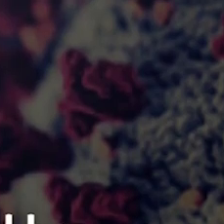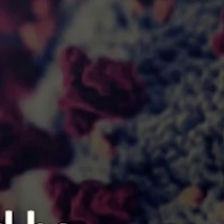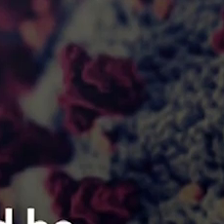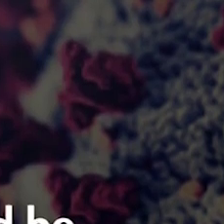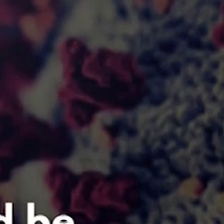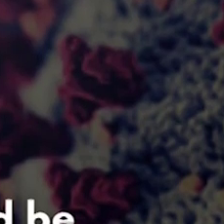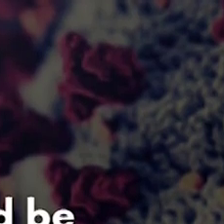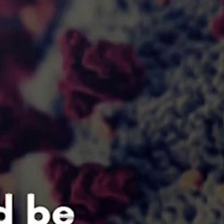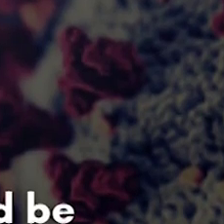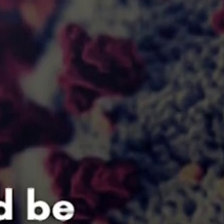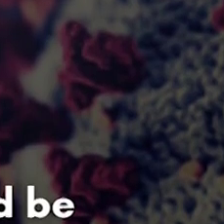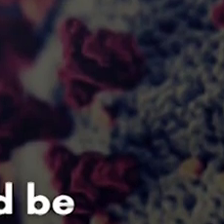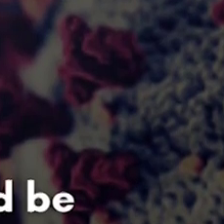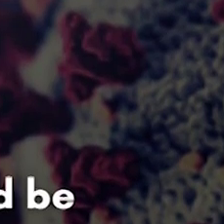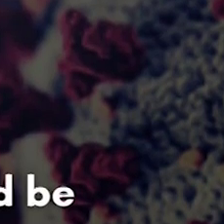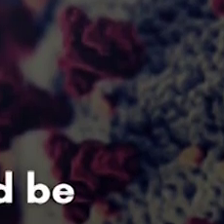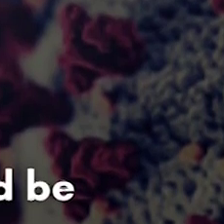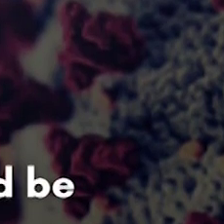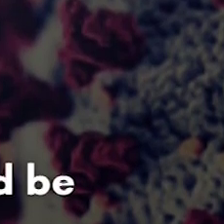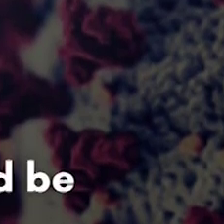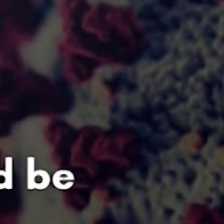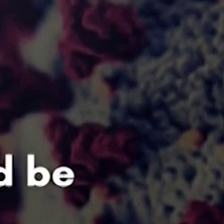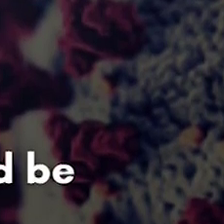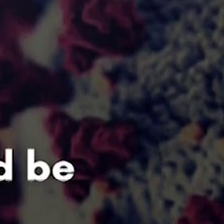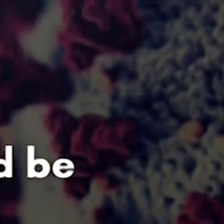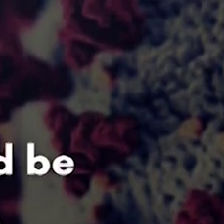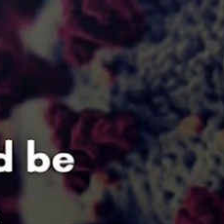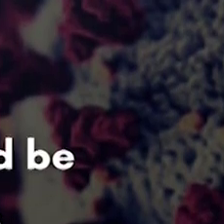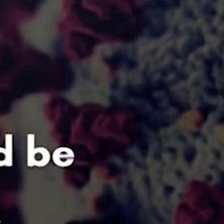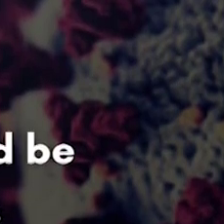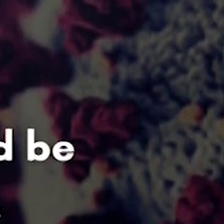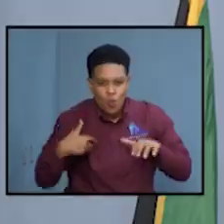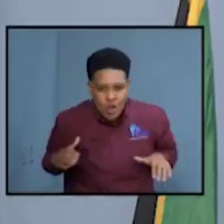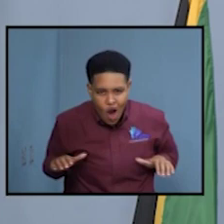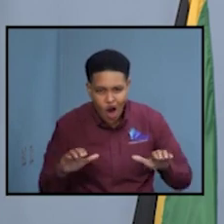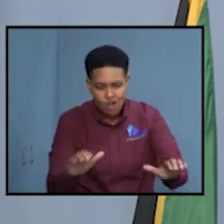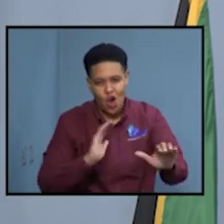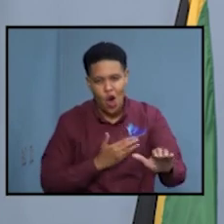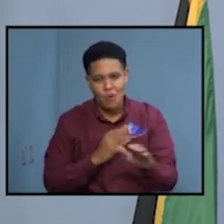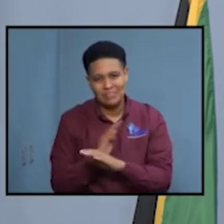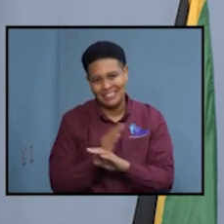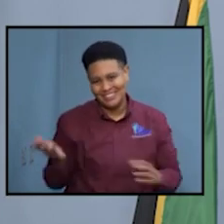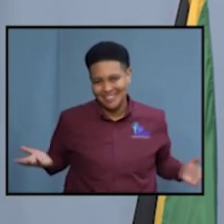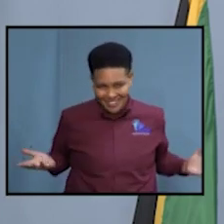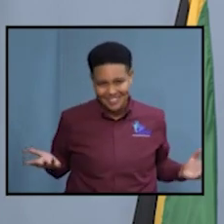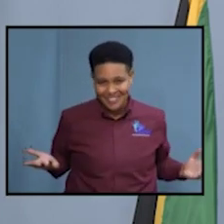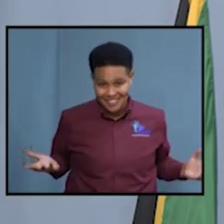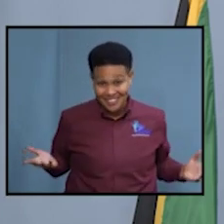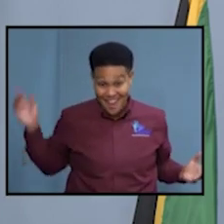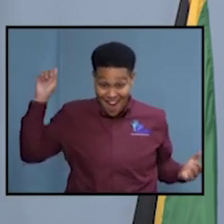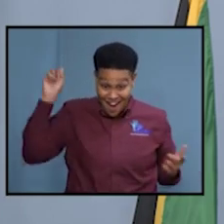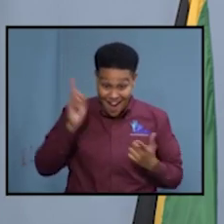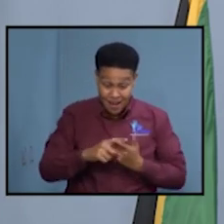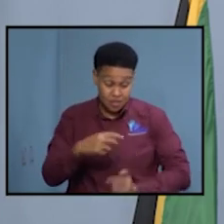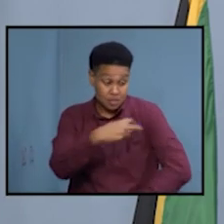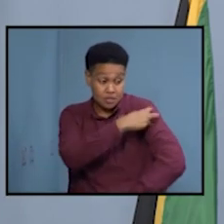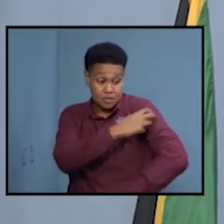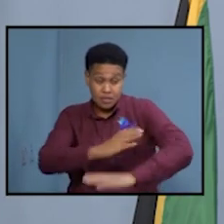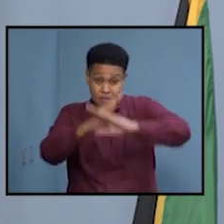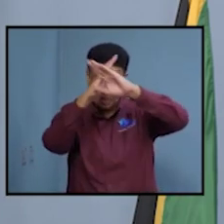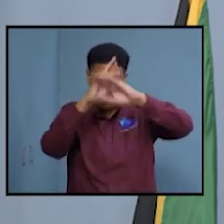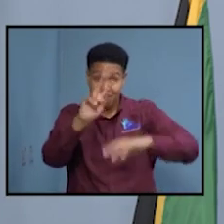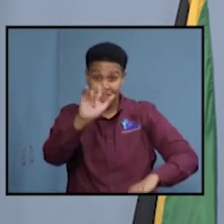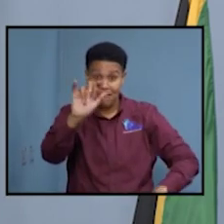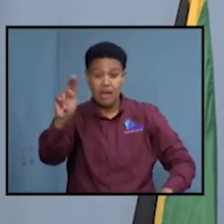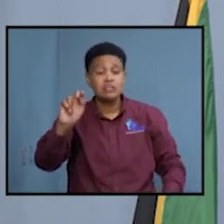funerals have been prohibited, while burials will now be limited to 15 people. Until we get a viable vaccine, which is at